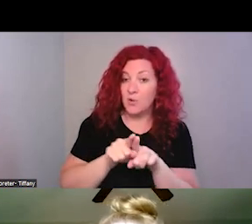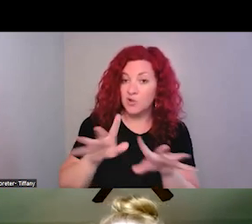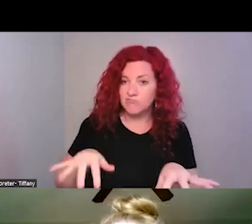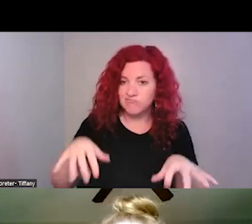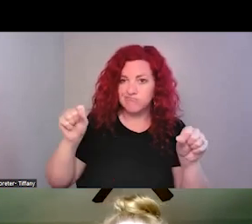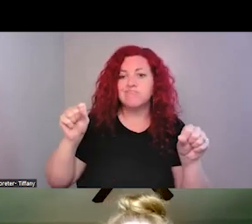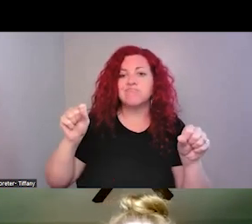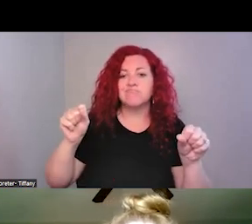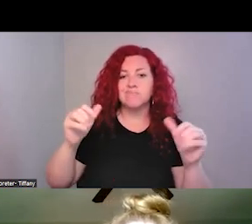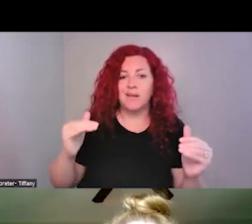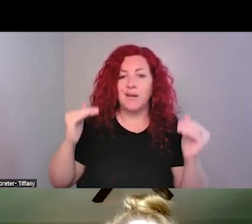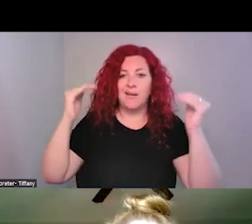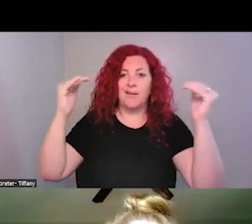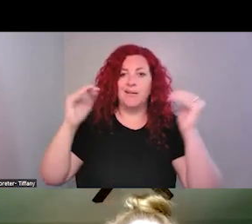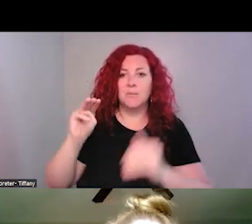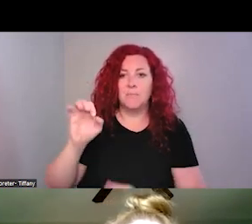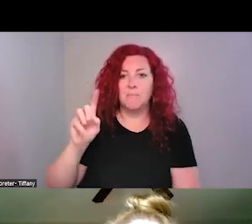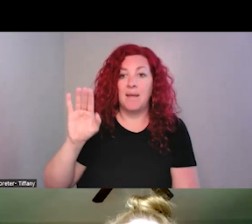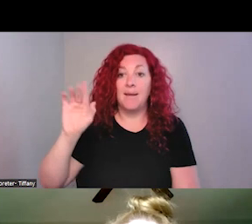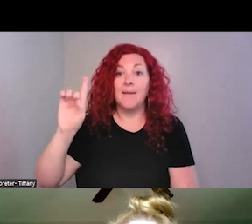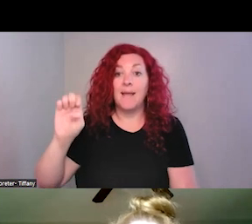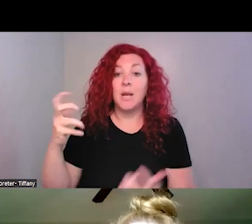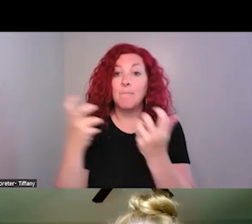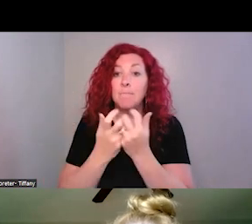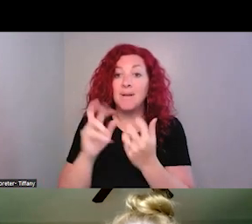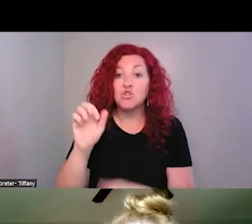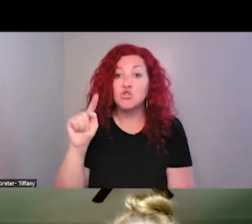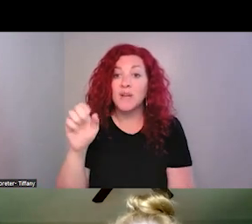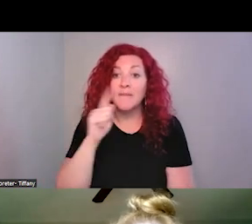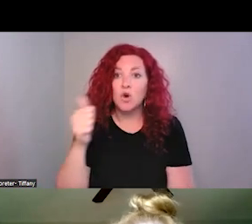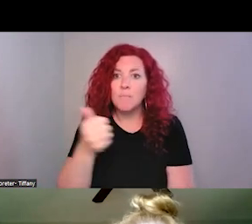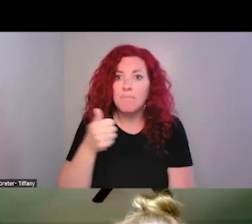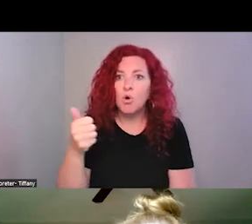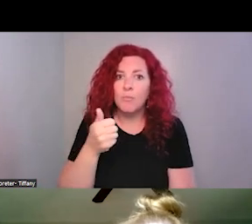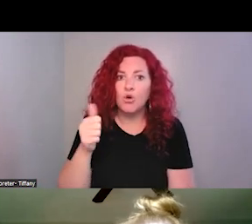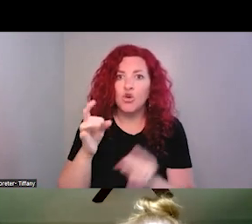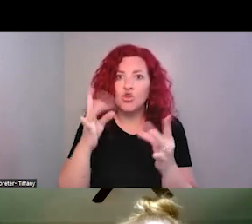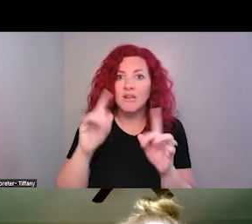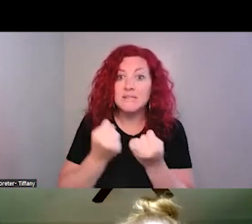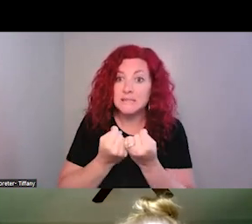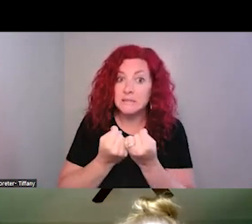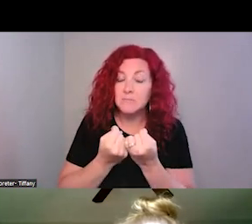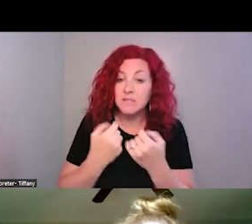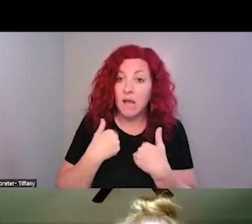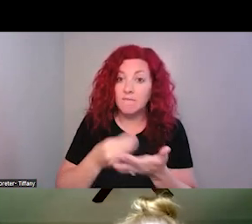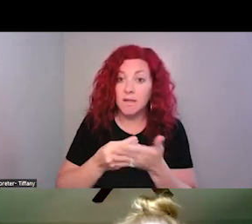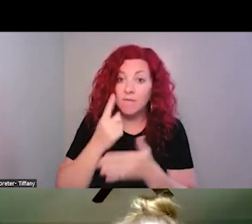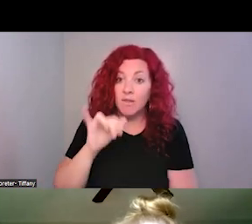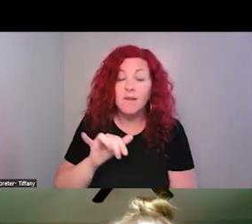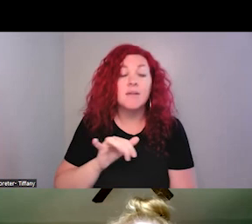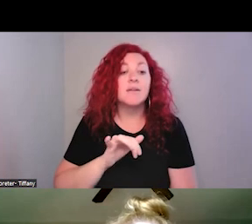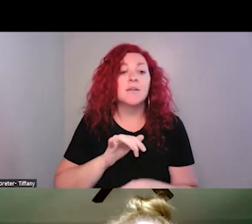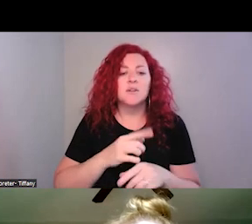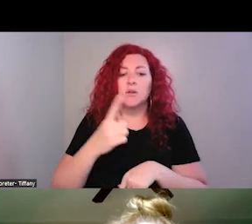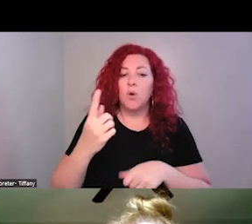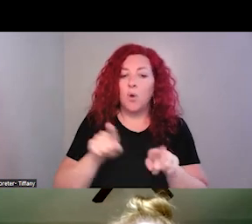enhanced Medicaid matching rate for mobile crisis teams, so there's some funding for that. There's also one-time and